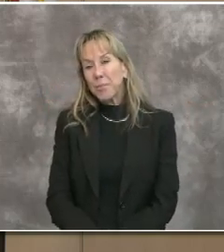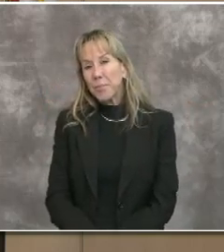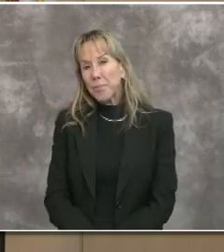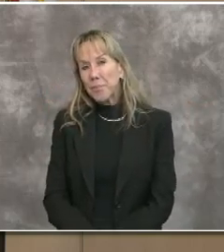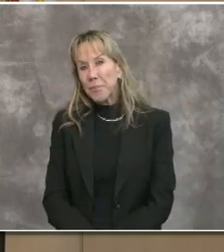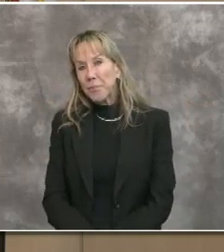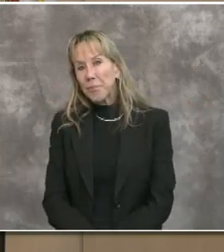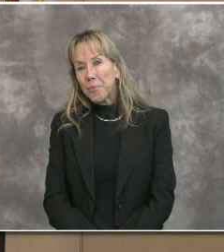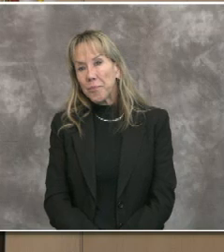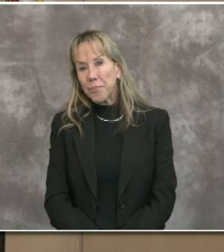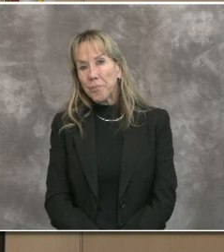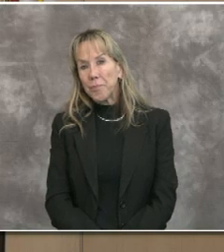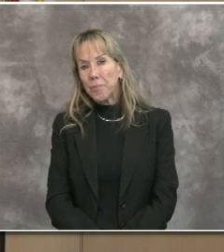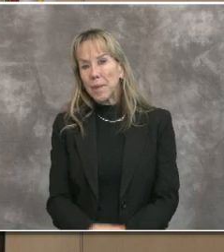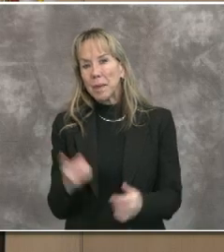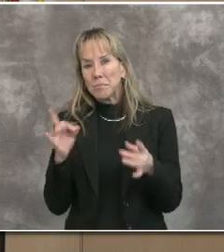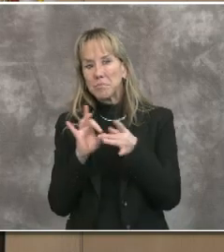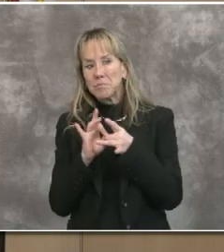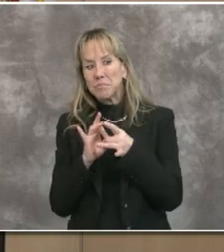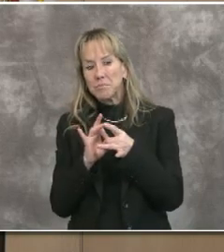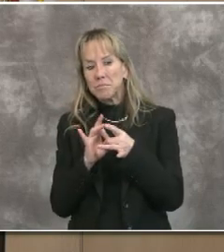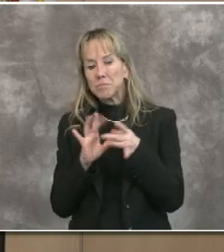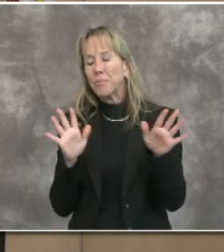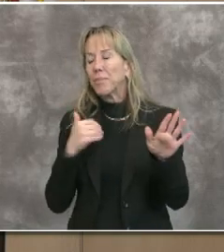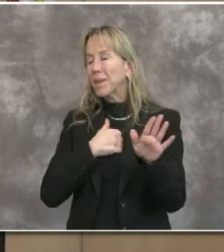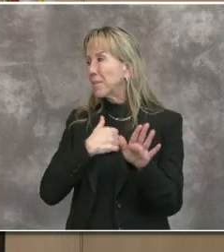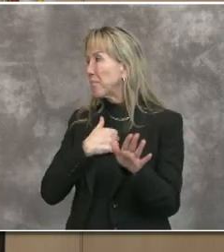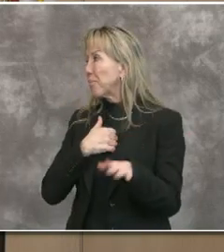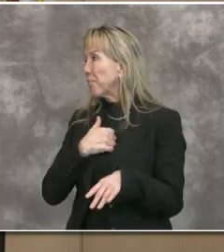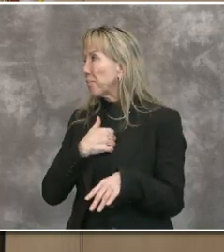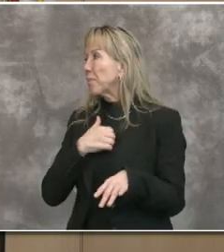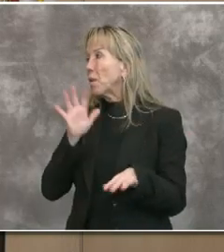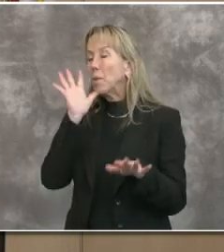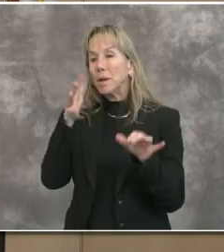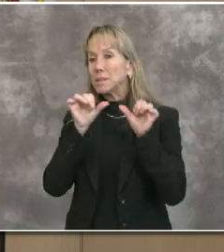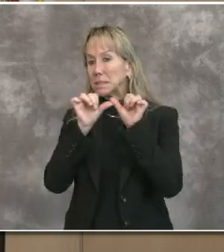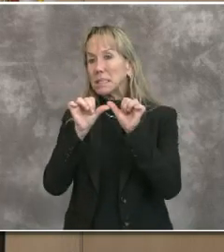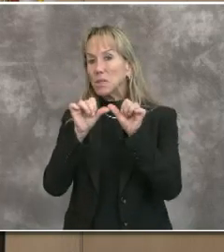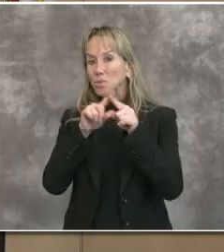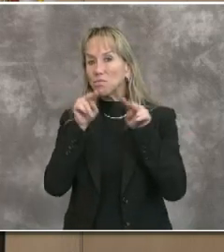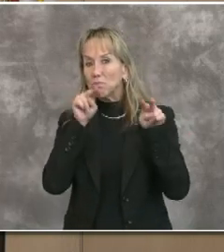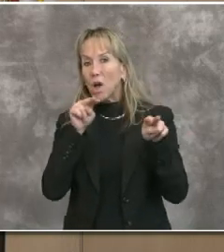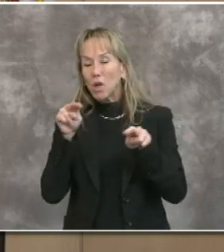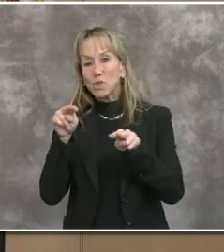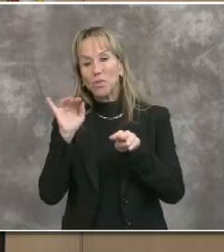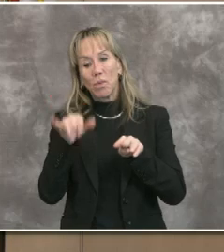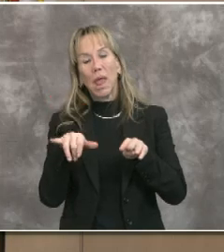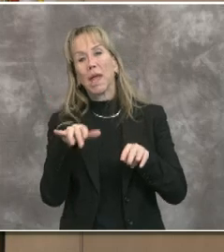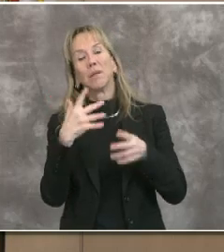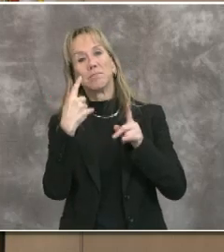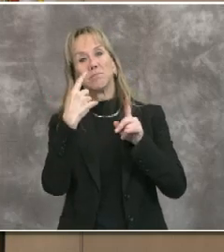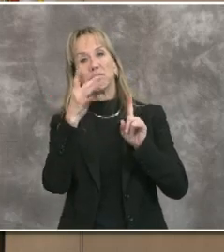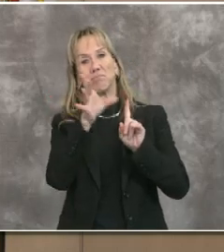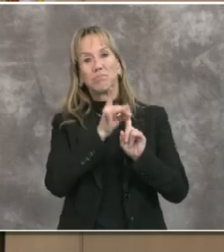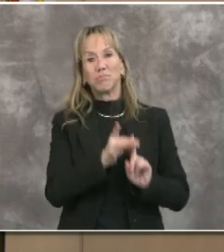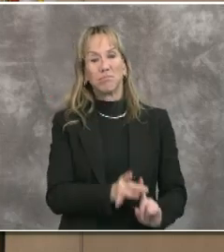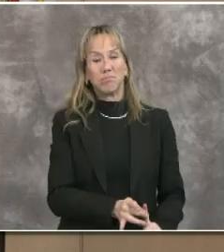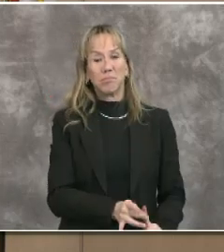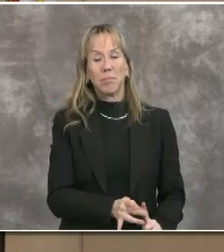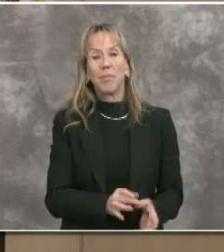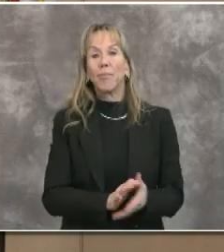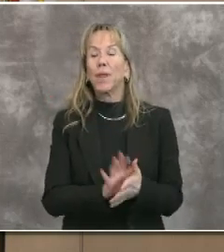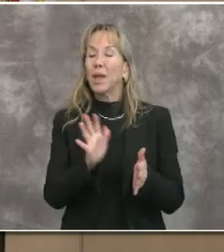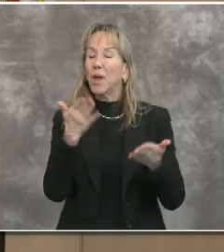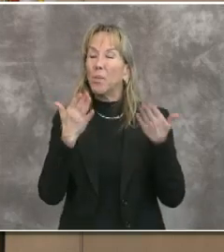Can you hear me? Yeah, Yes, I'm sorry. we will continue to monitor the cases that are reported. You know, it will probably